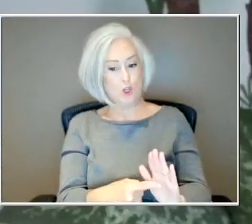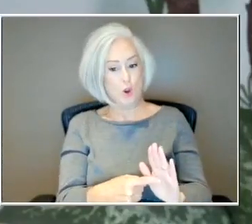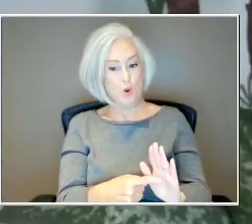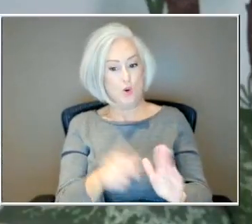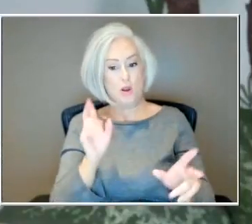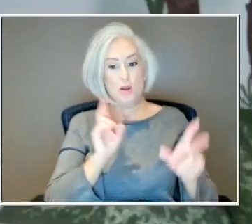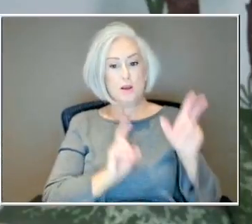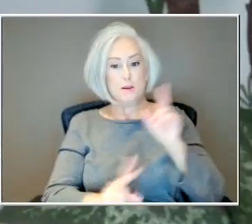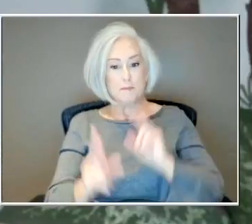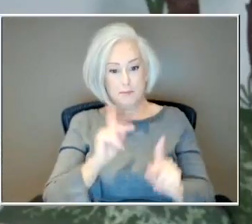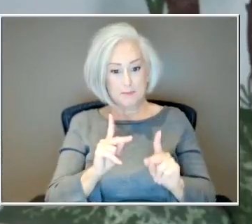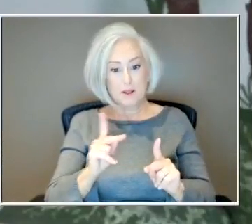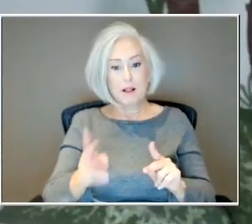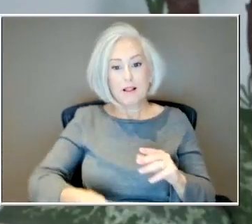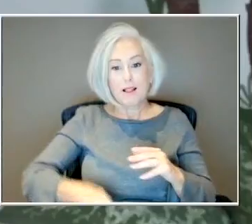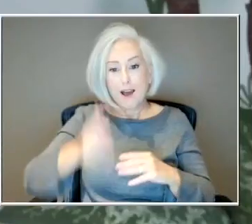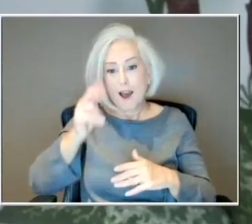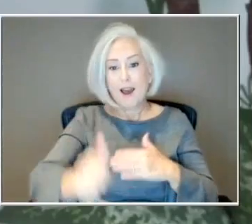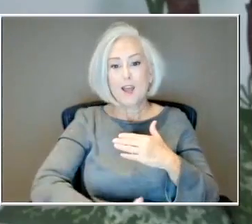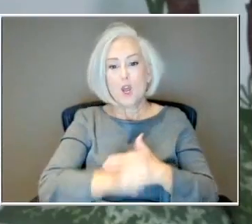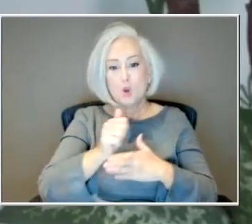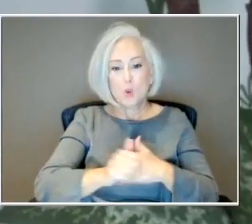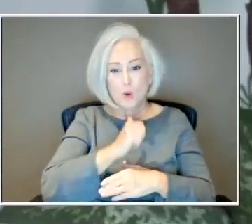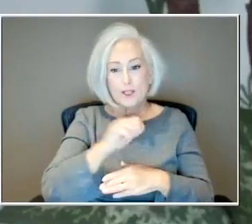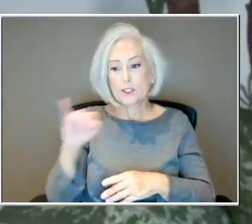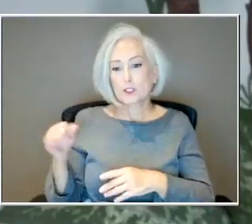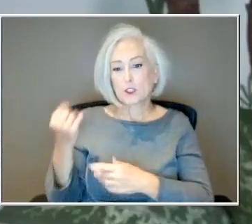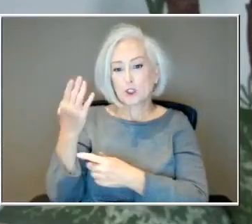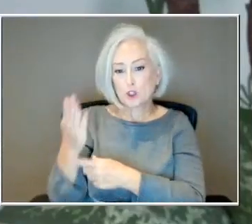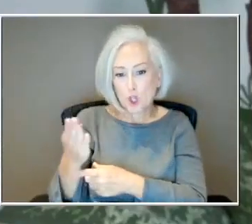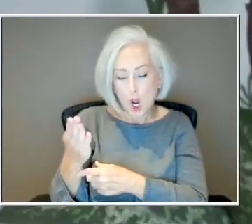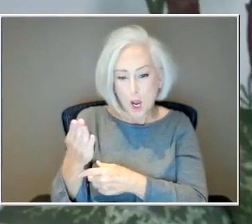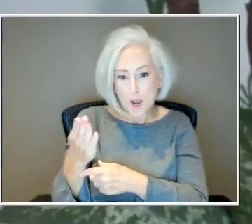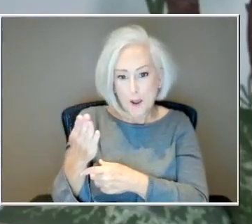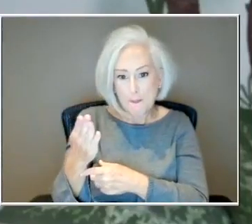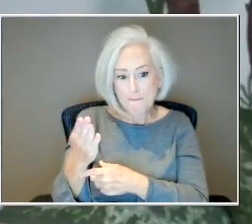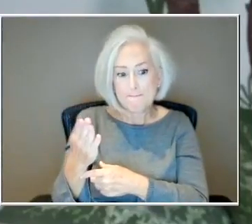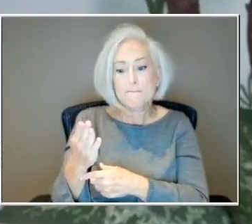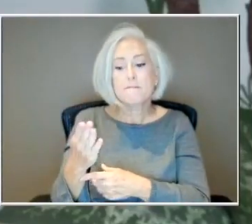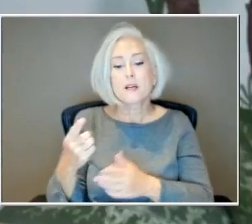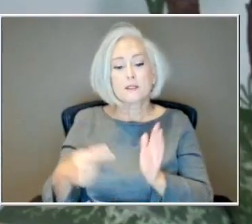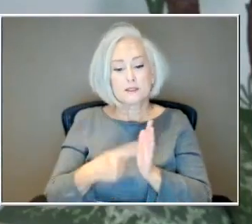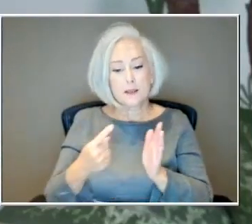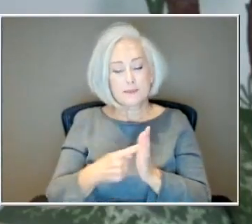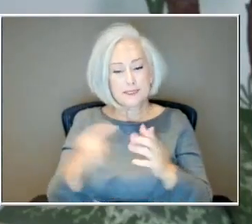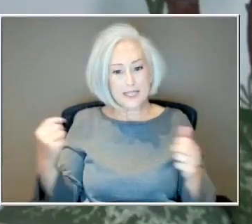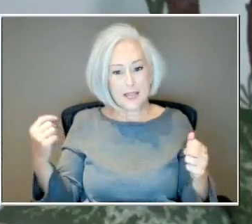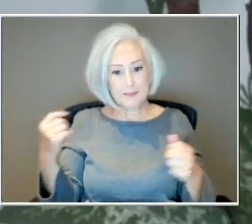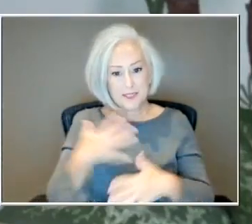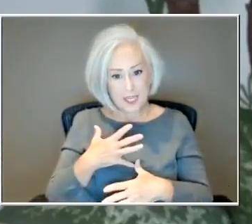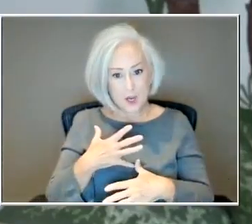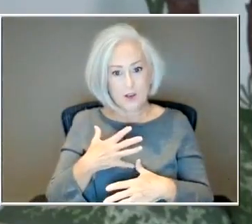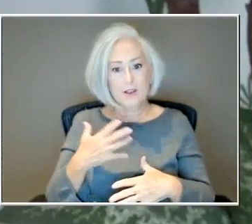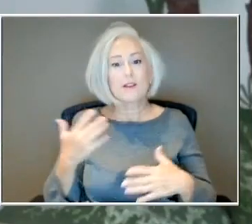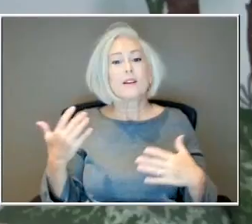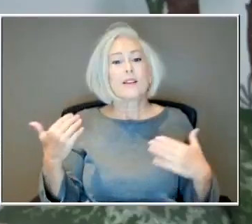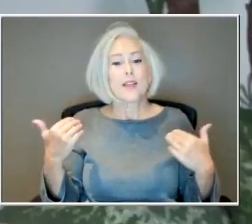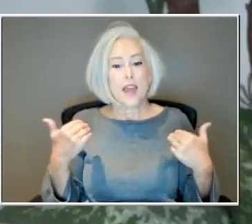risk professions or professions that are very risky and kind of scary at times, they have a blunted adrenaline